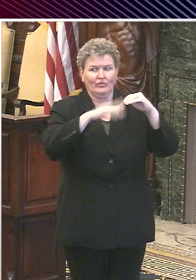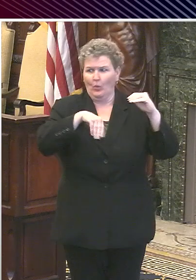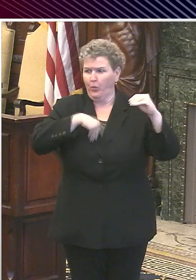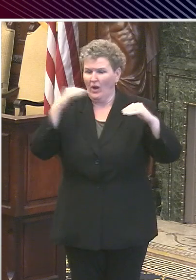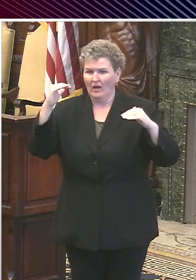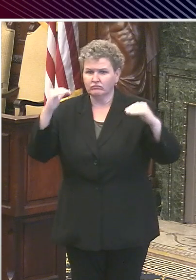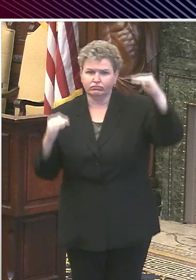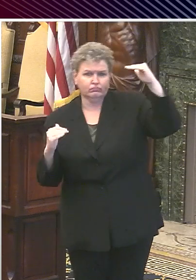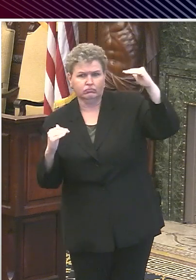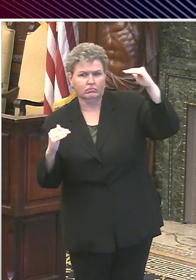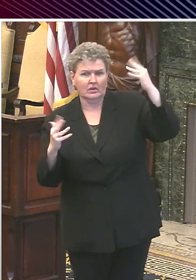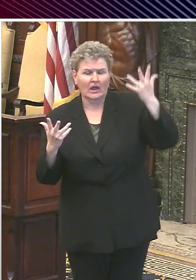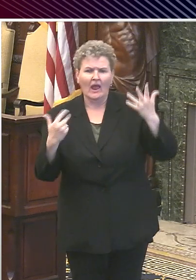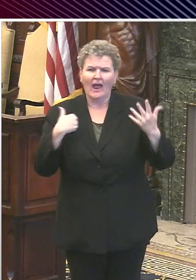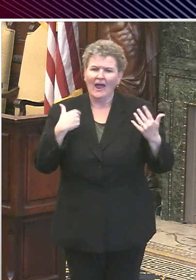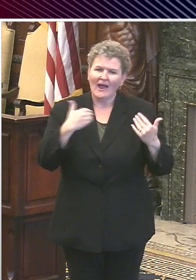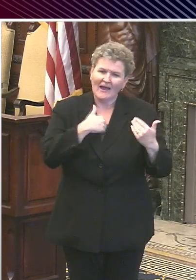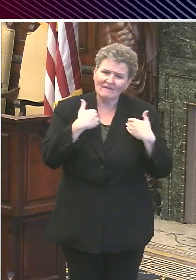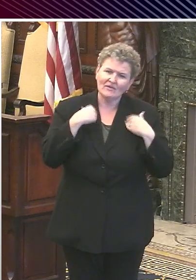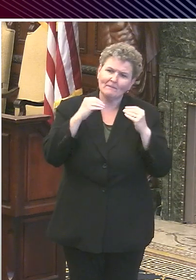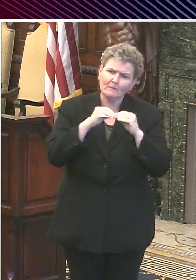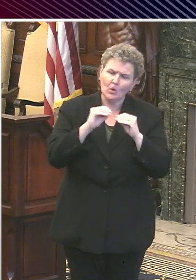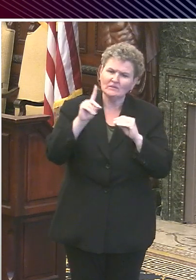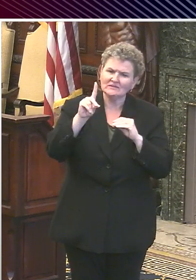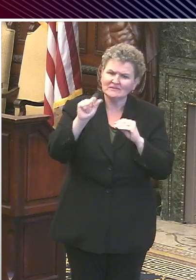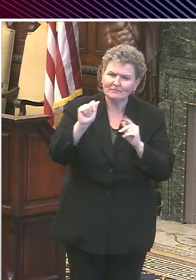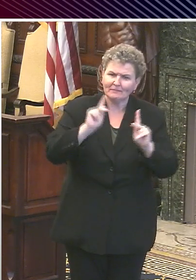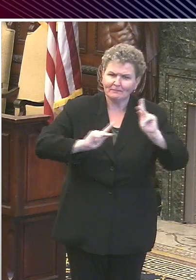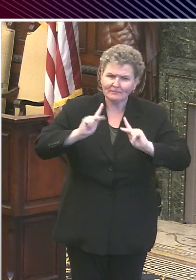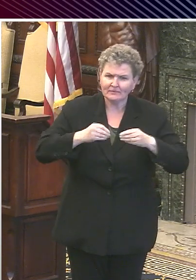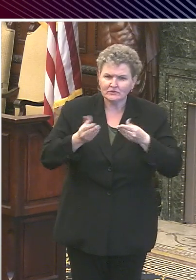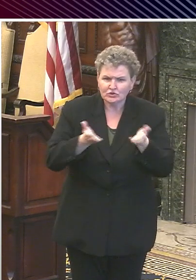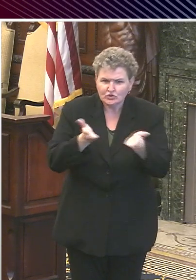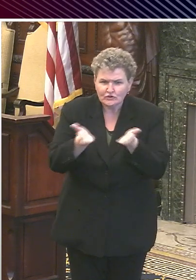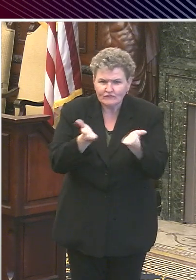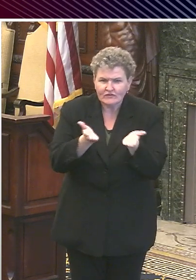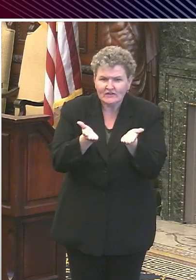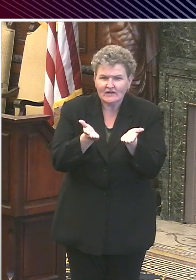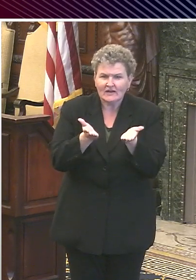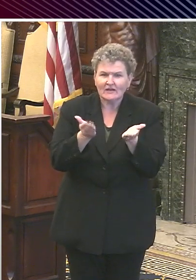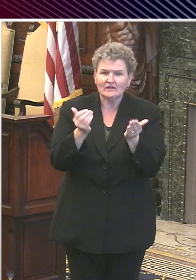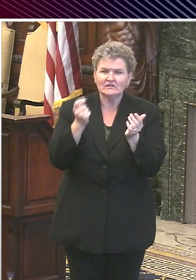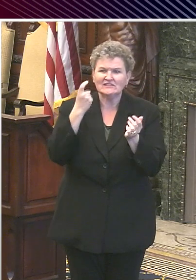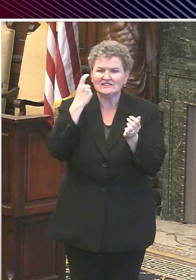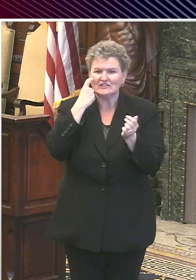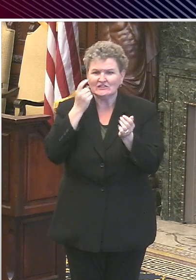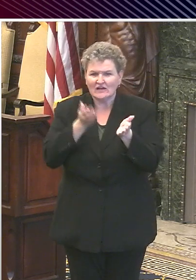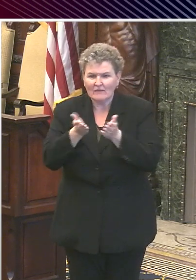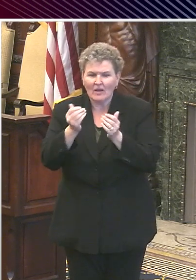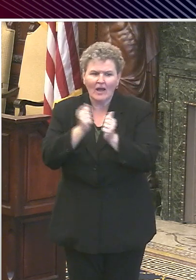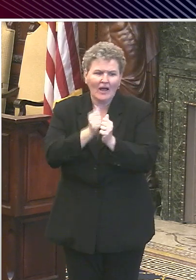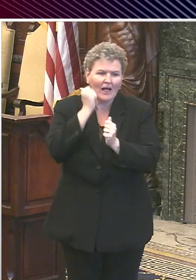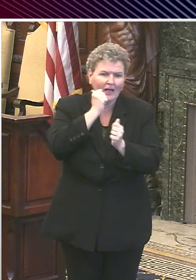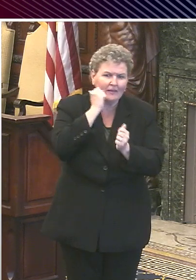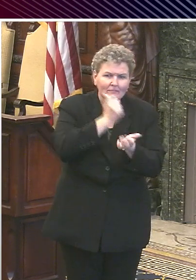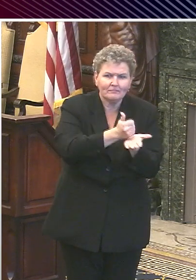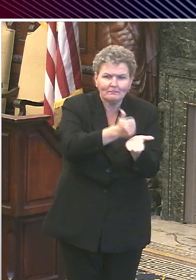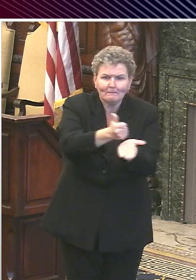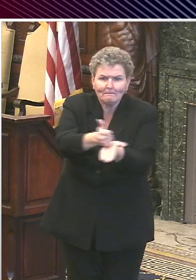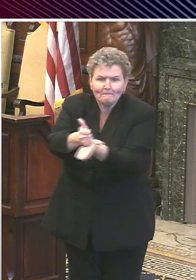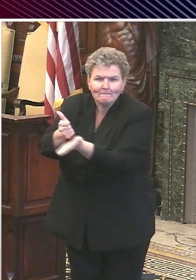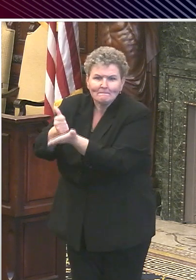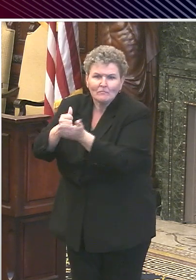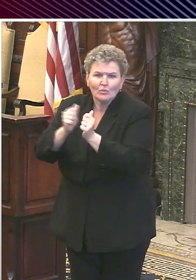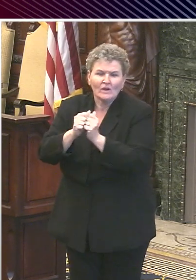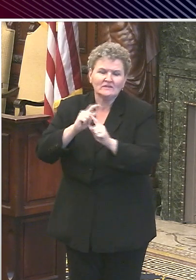Services that works every day to educate, train, serve, and support. Their work saves Philadelphians' lives every day and